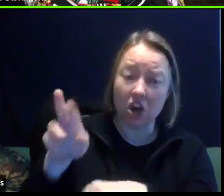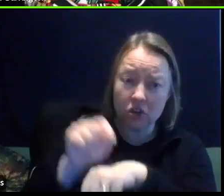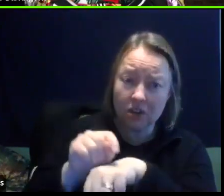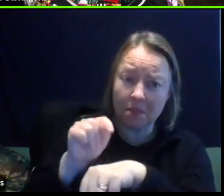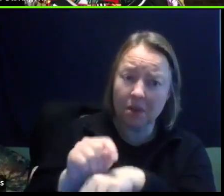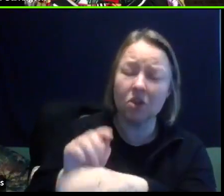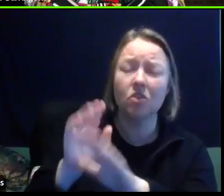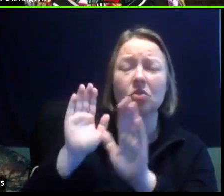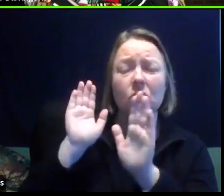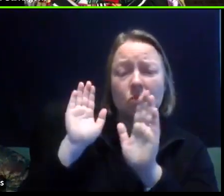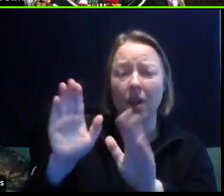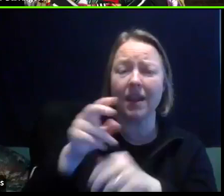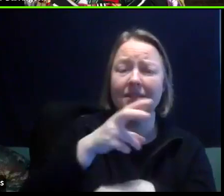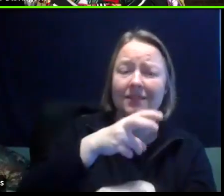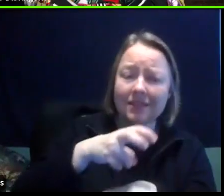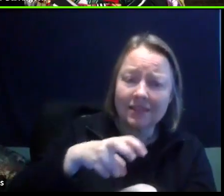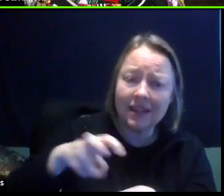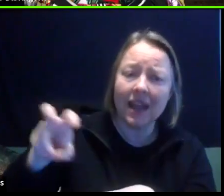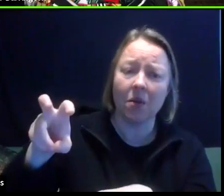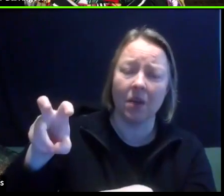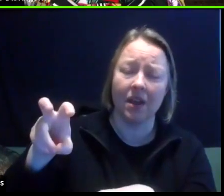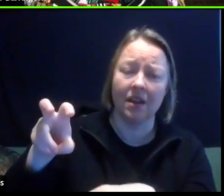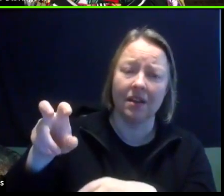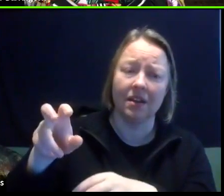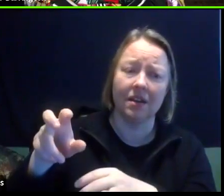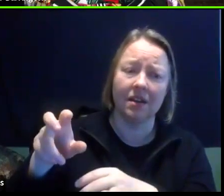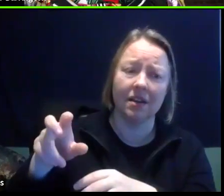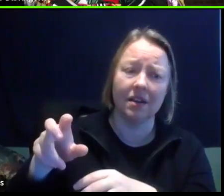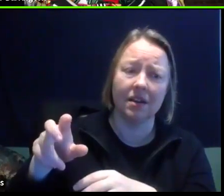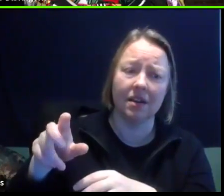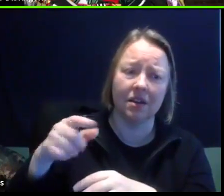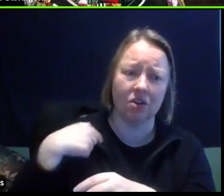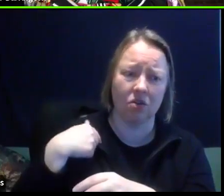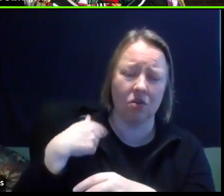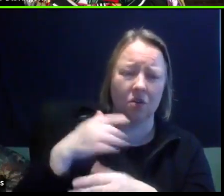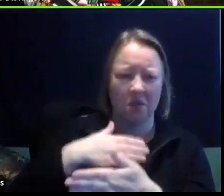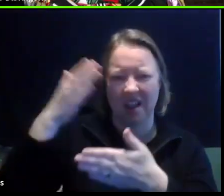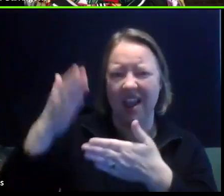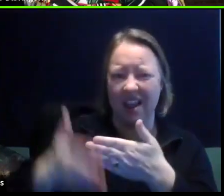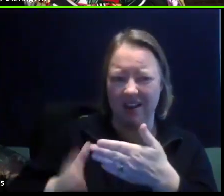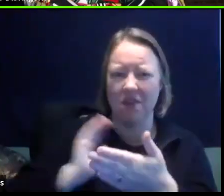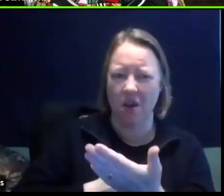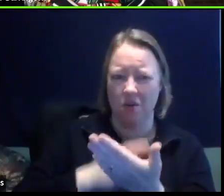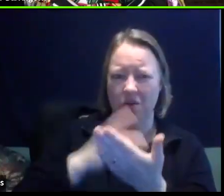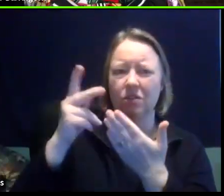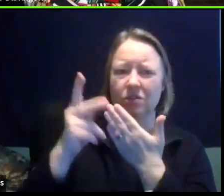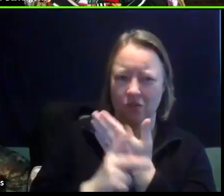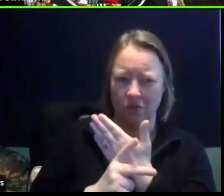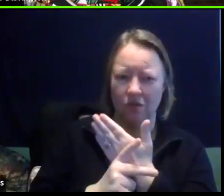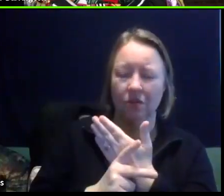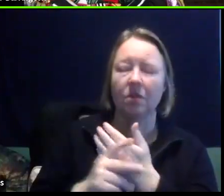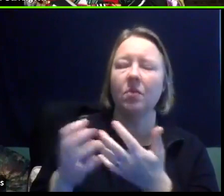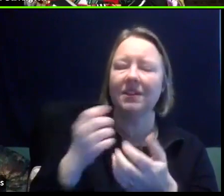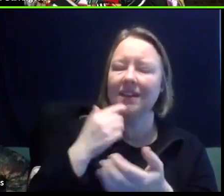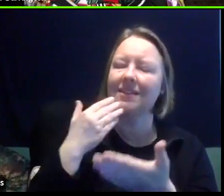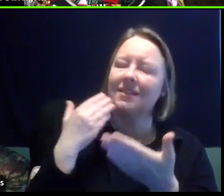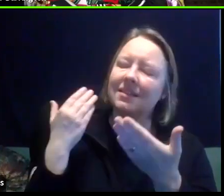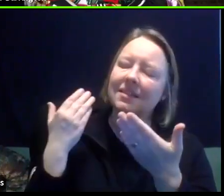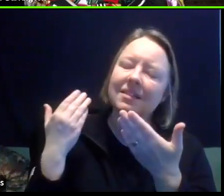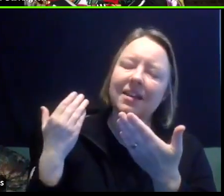great segue to take us into our epilogue. And we want to say thank